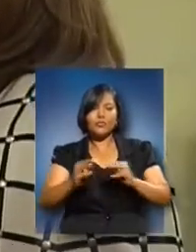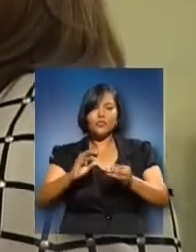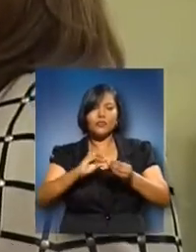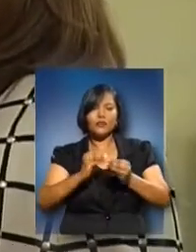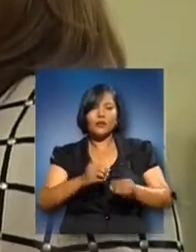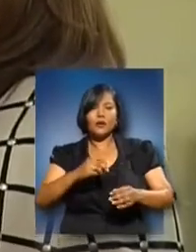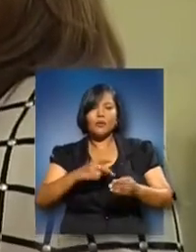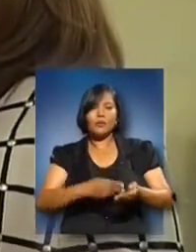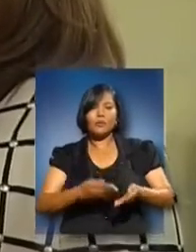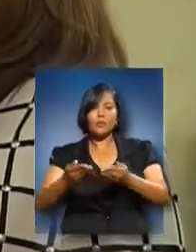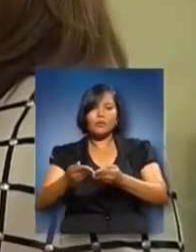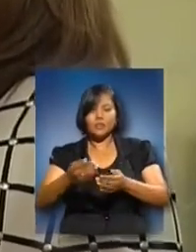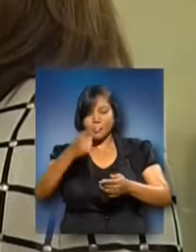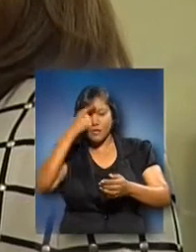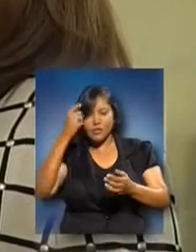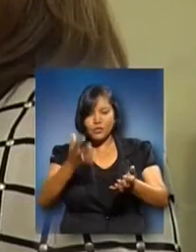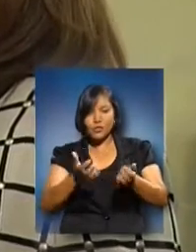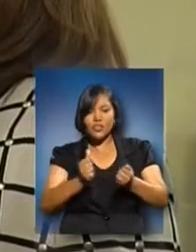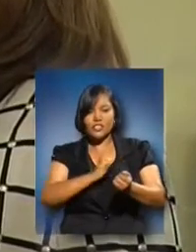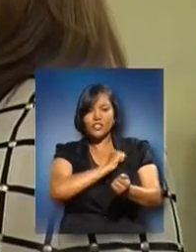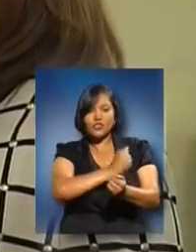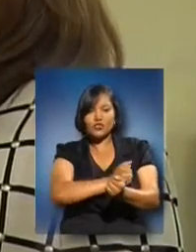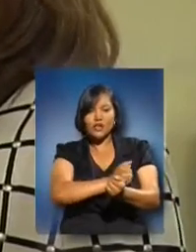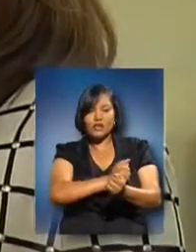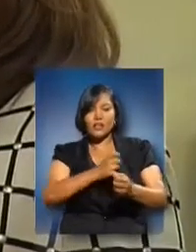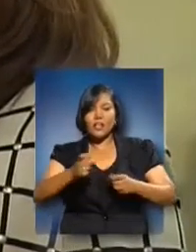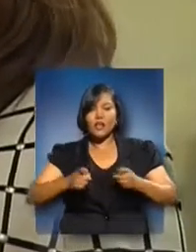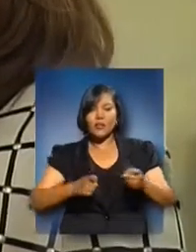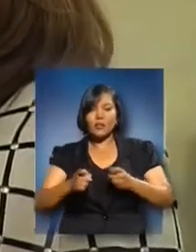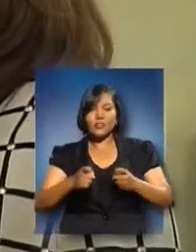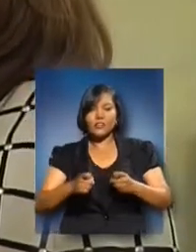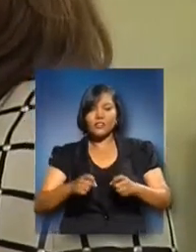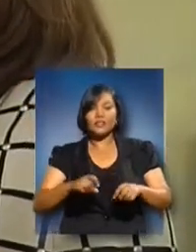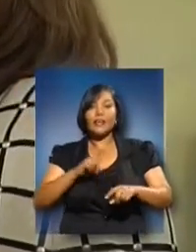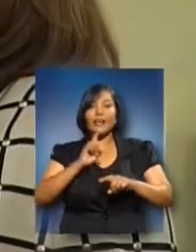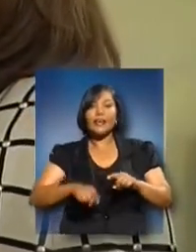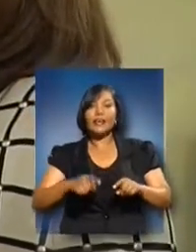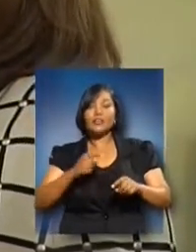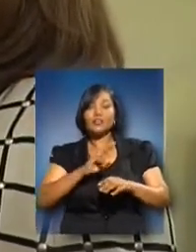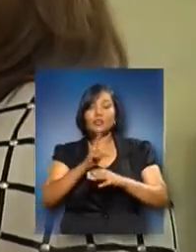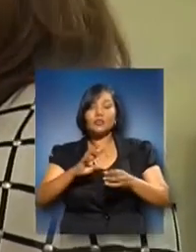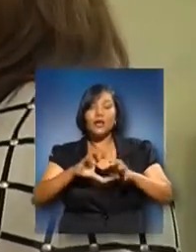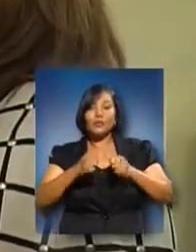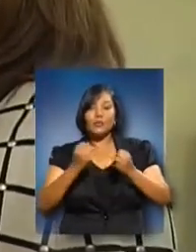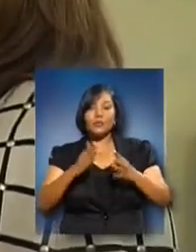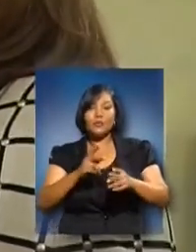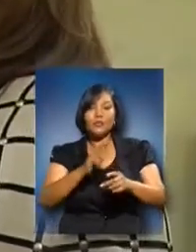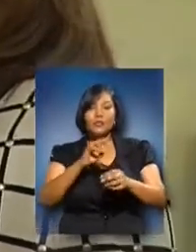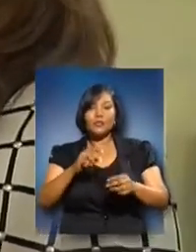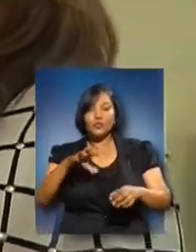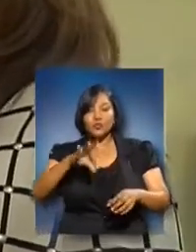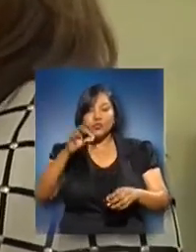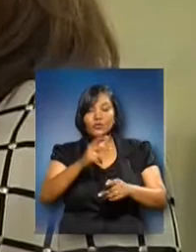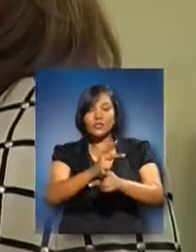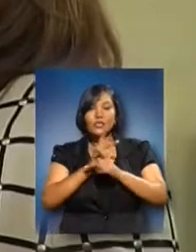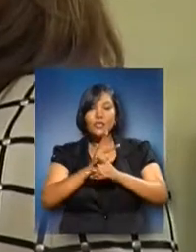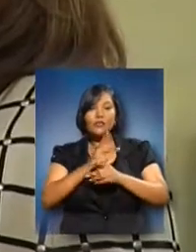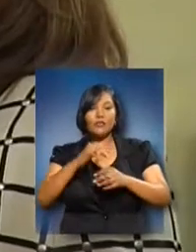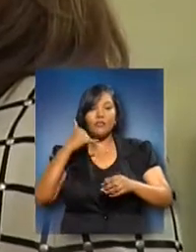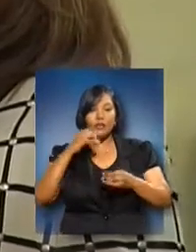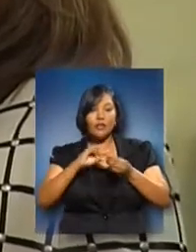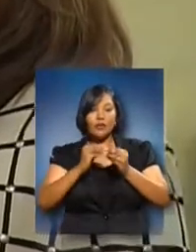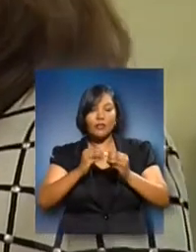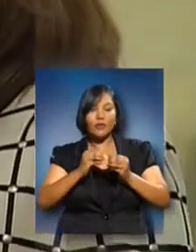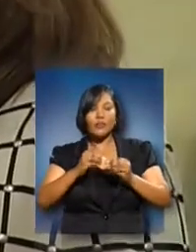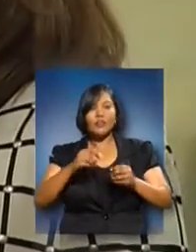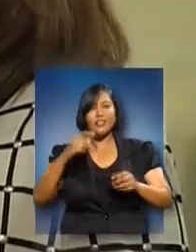And it was not, so you can't look at the number of porting transactions as a single indicator